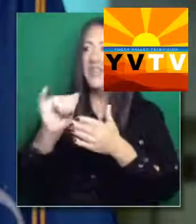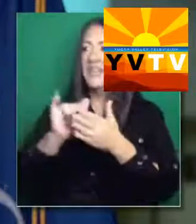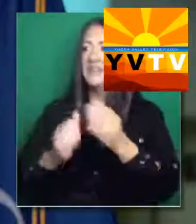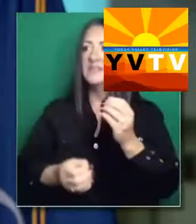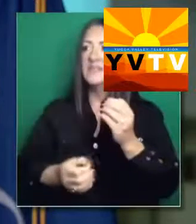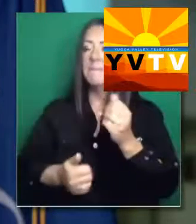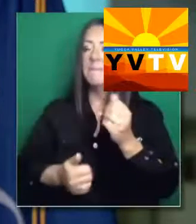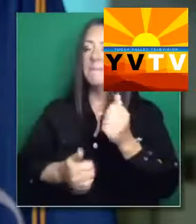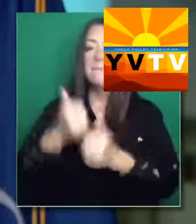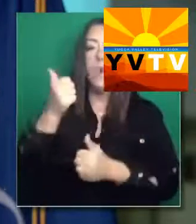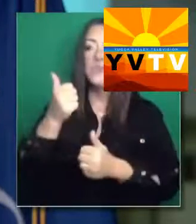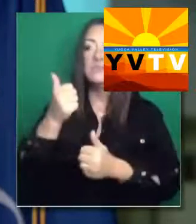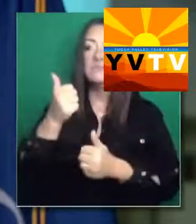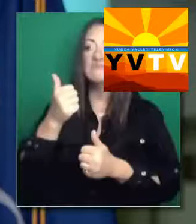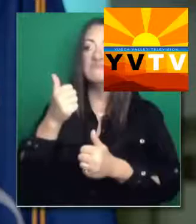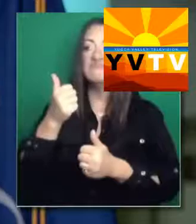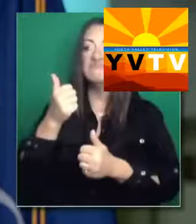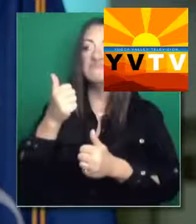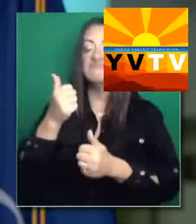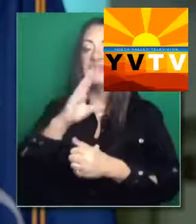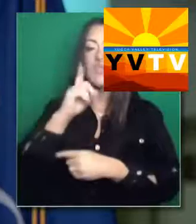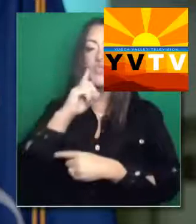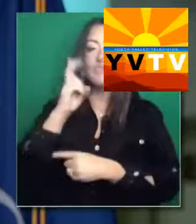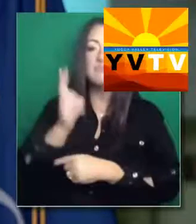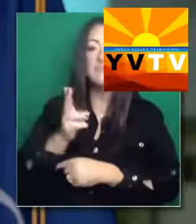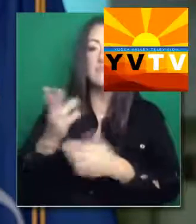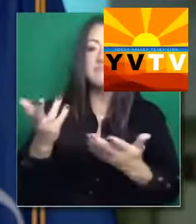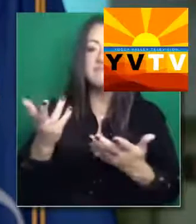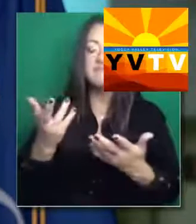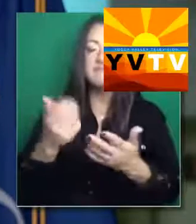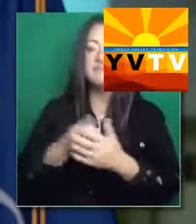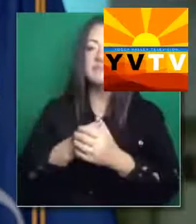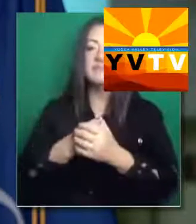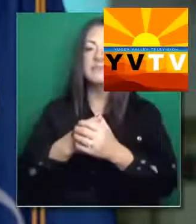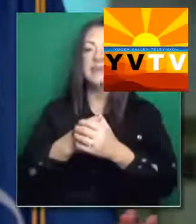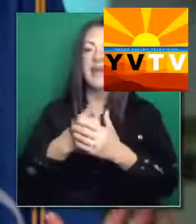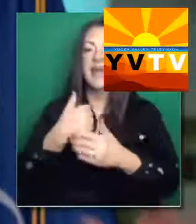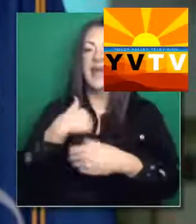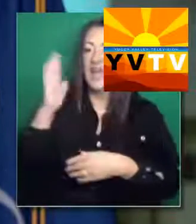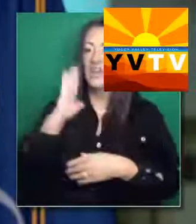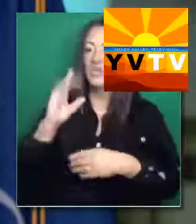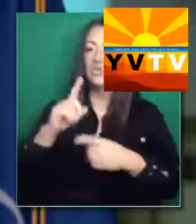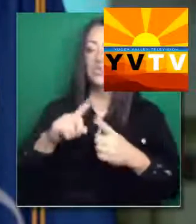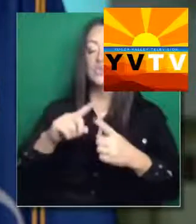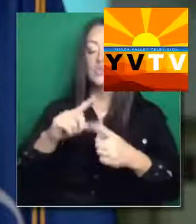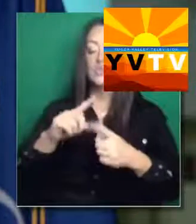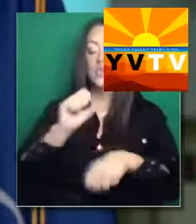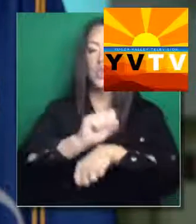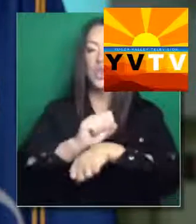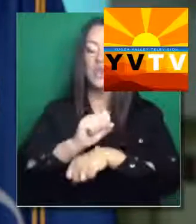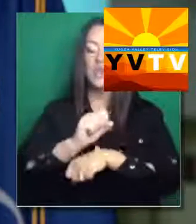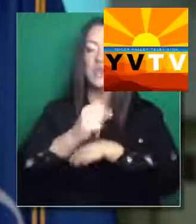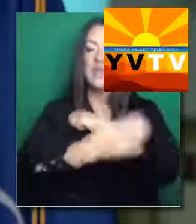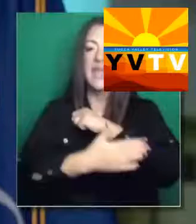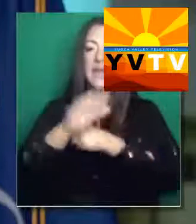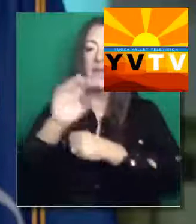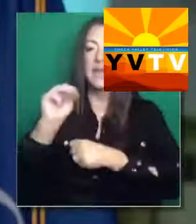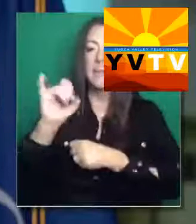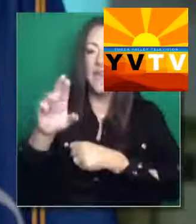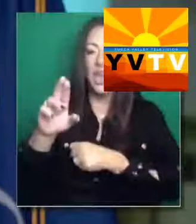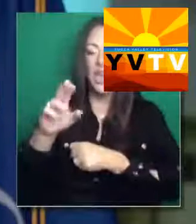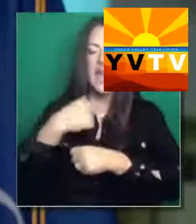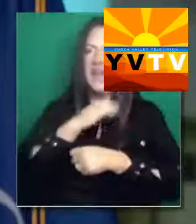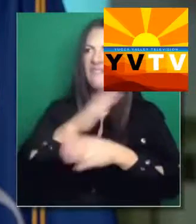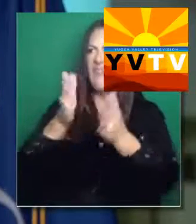environment, supports to cities and counties. And as a former county mayor, I never looked to the governor to do all of that work. It was